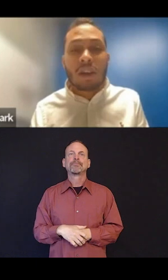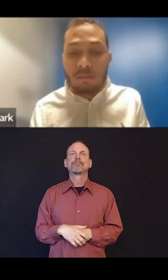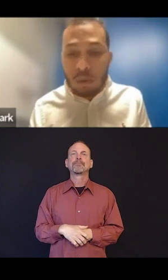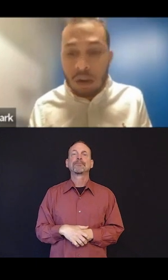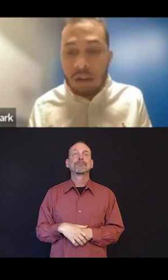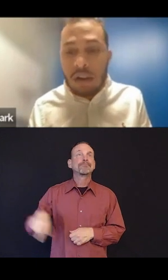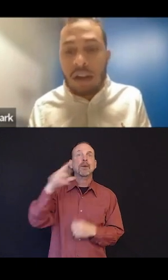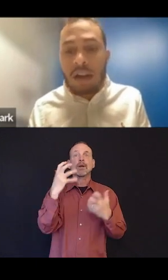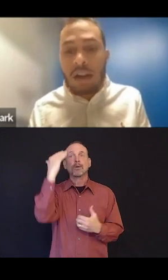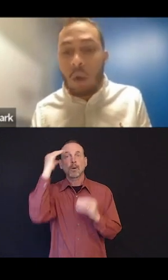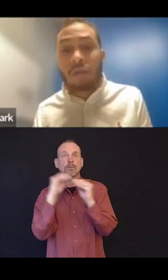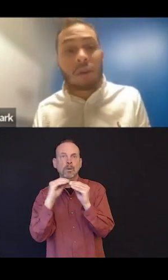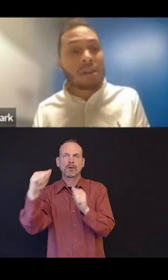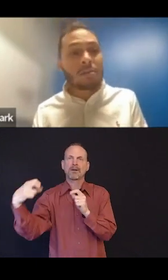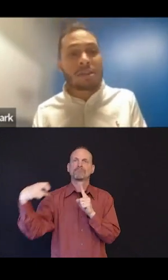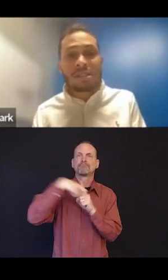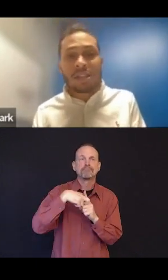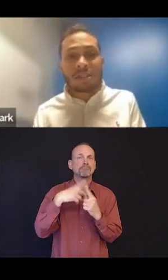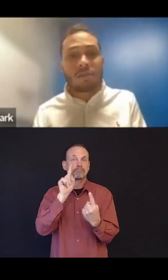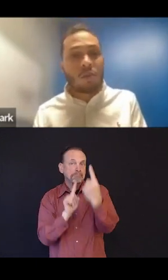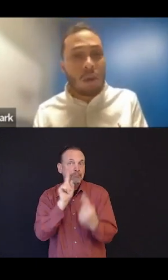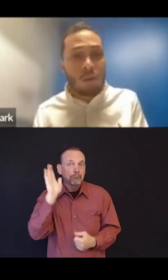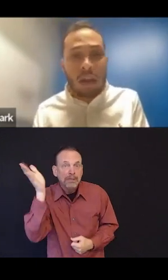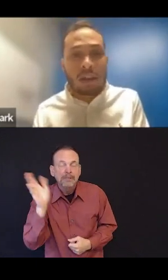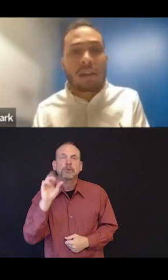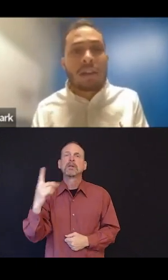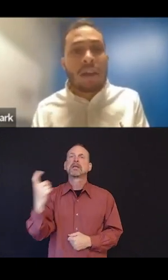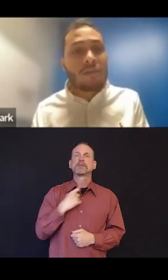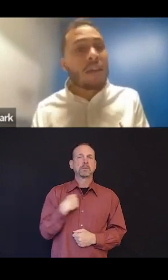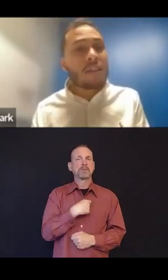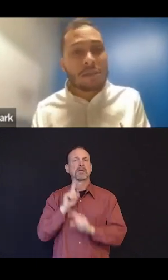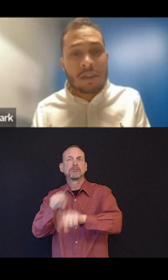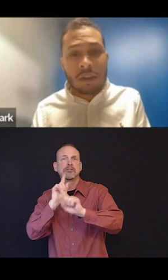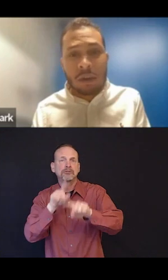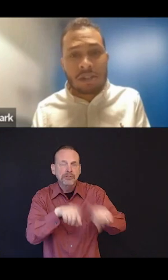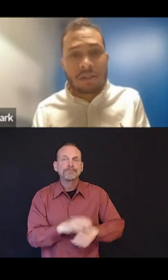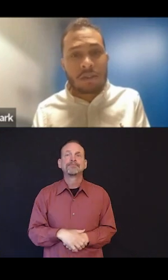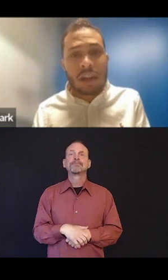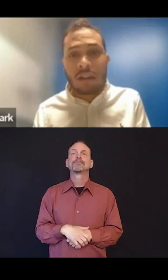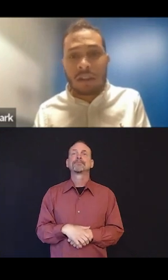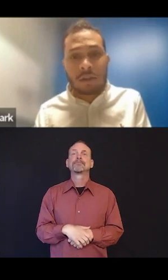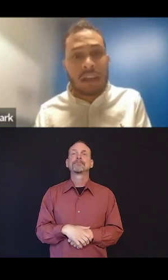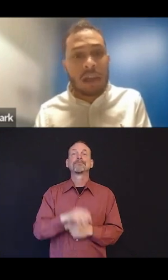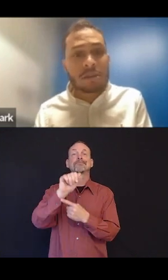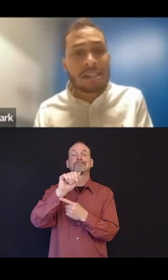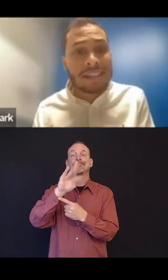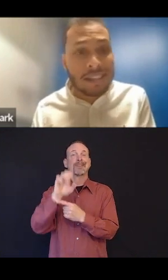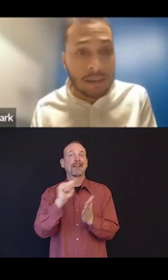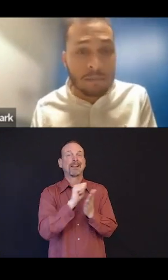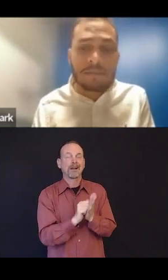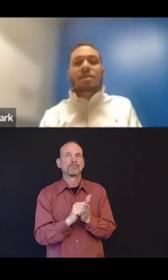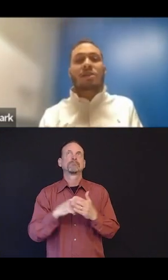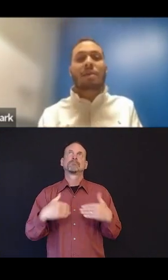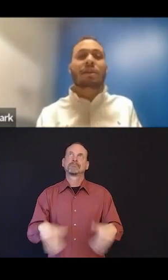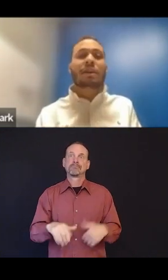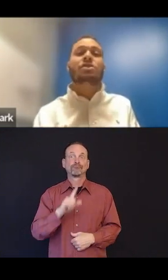and learning more, or request a presentation one-on-one if you have any specific questions for any of us on the ABLE Today